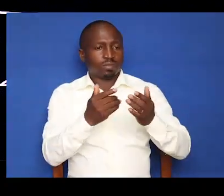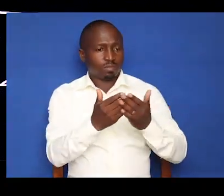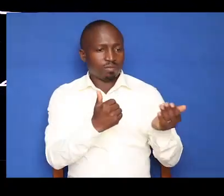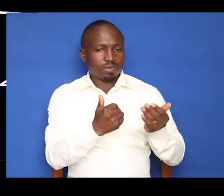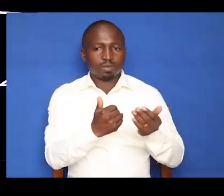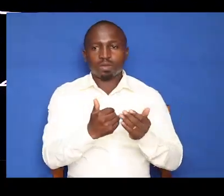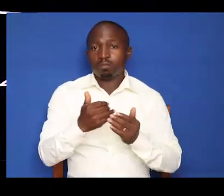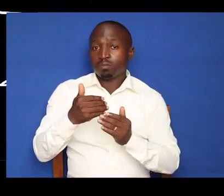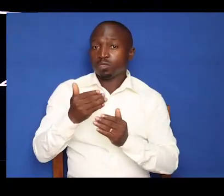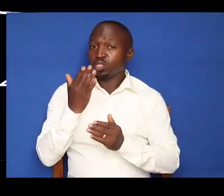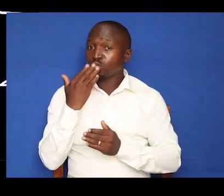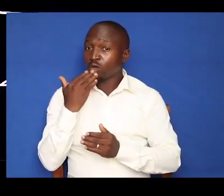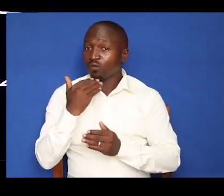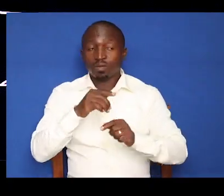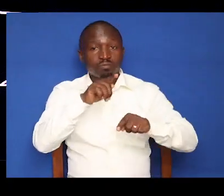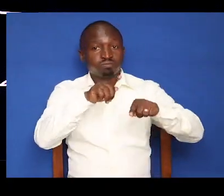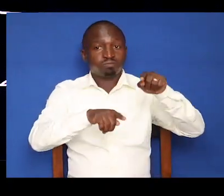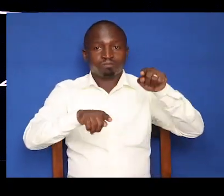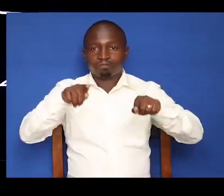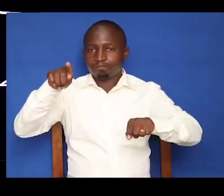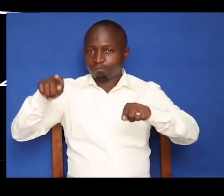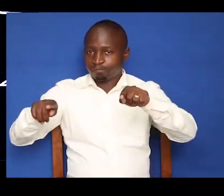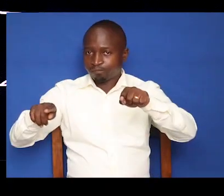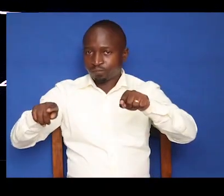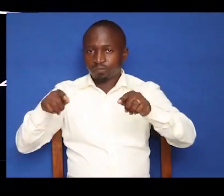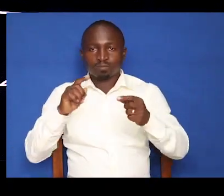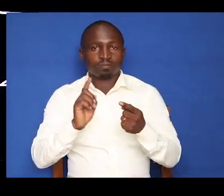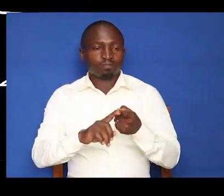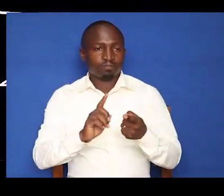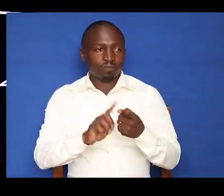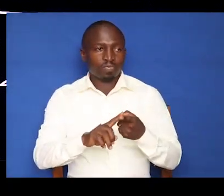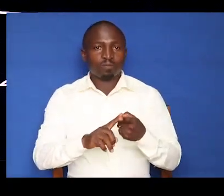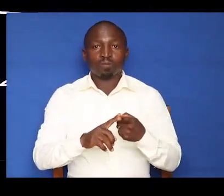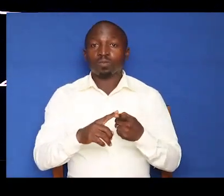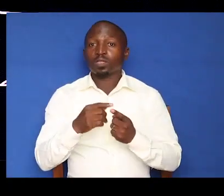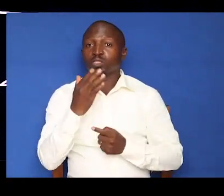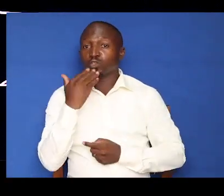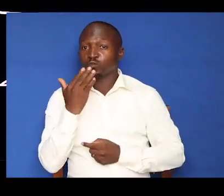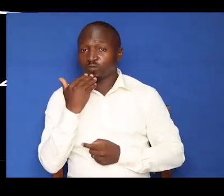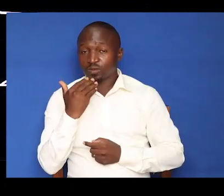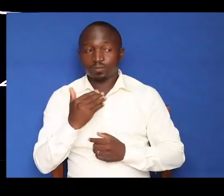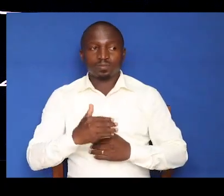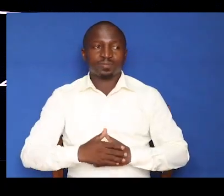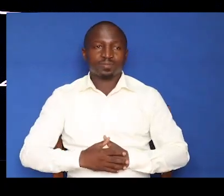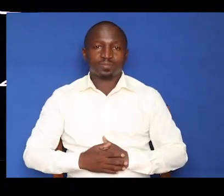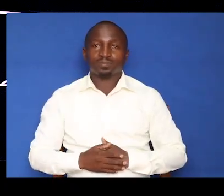uneven chemical composition of oceanic water in terms of